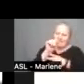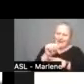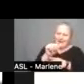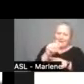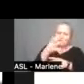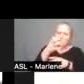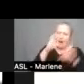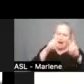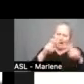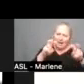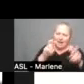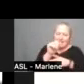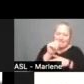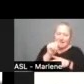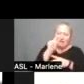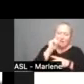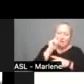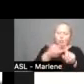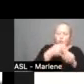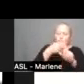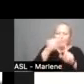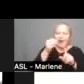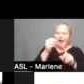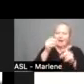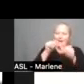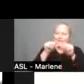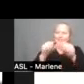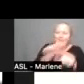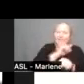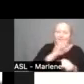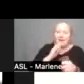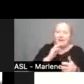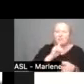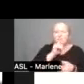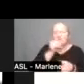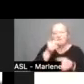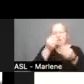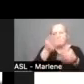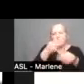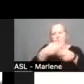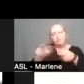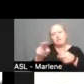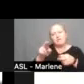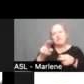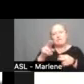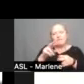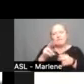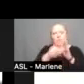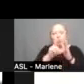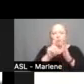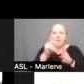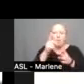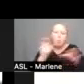our recruitment and retention so um that just gives you sort of a brief overview of the work that's happening